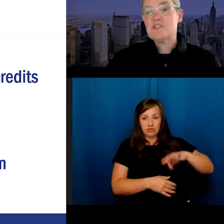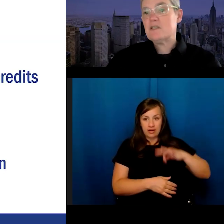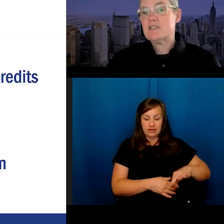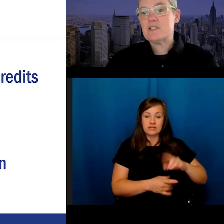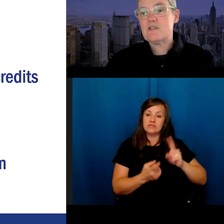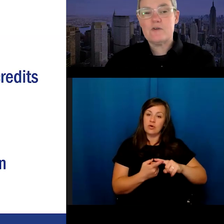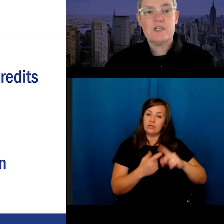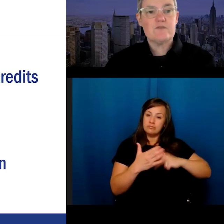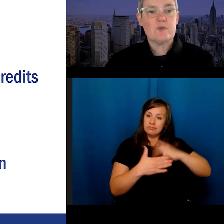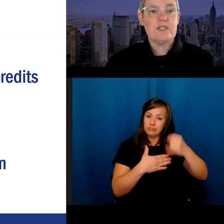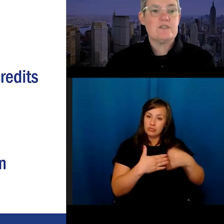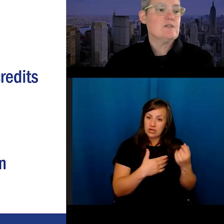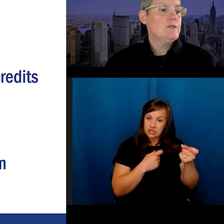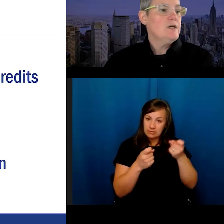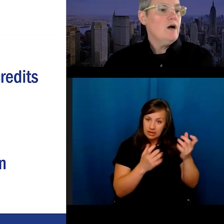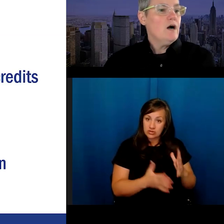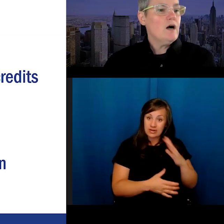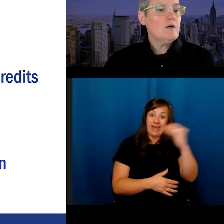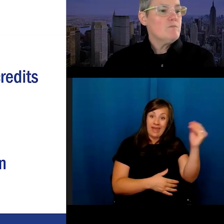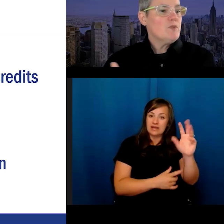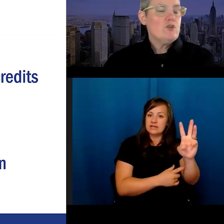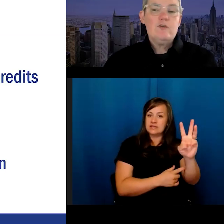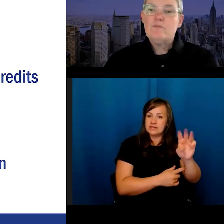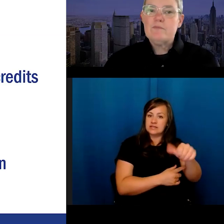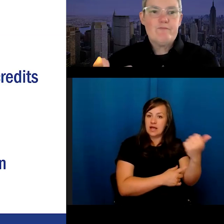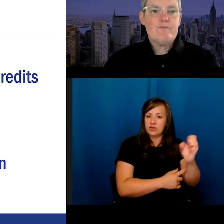management class and 6 other elective credits.